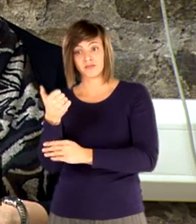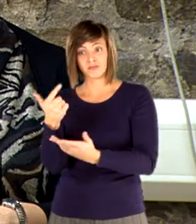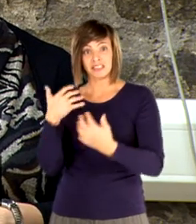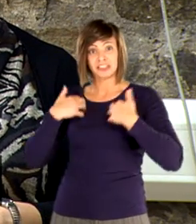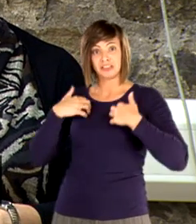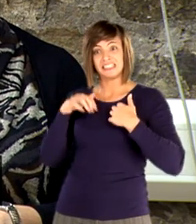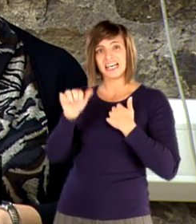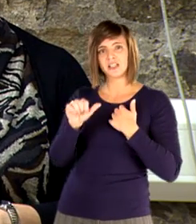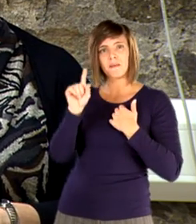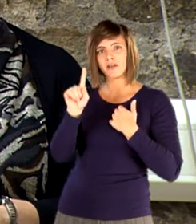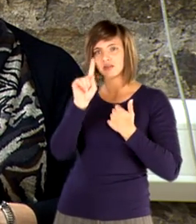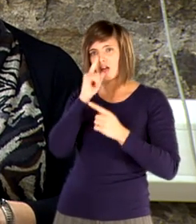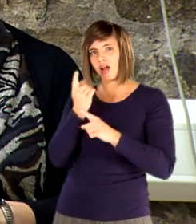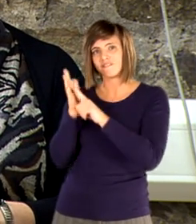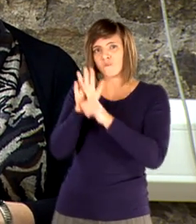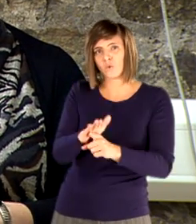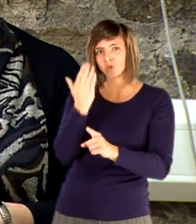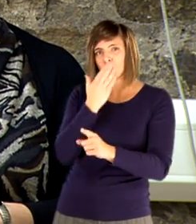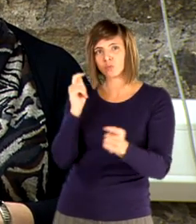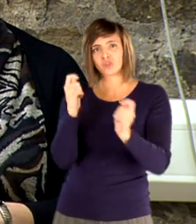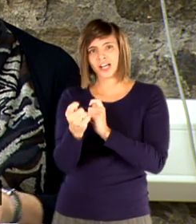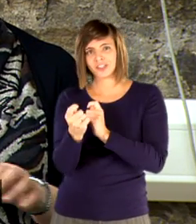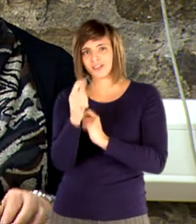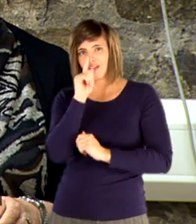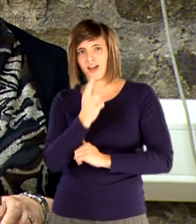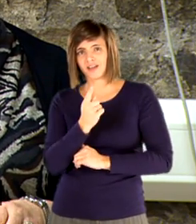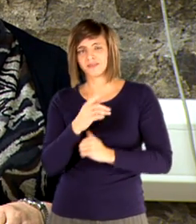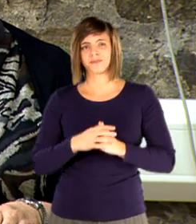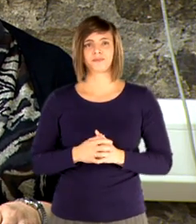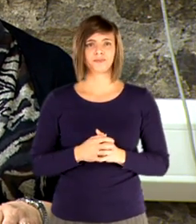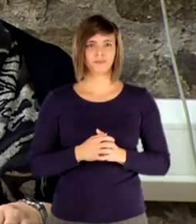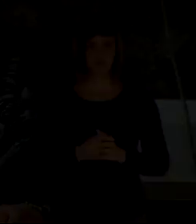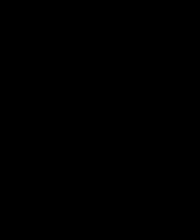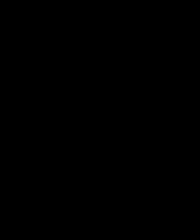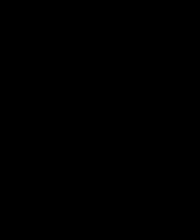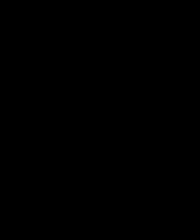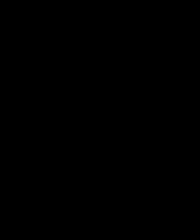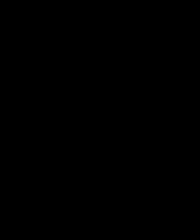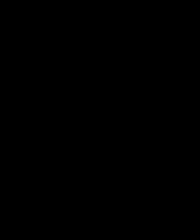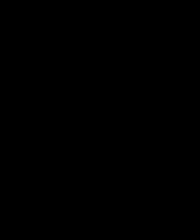fascinating though it might be, you can't do very much about it. And certainly it's not open to an appeal.